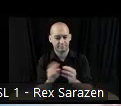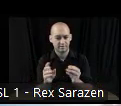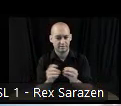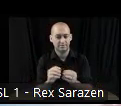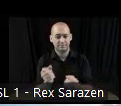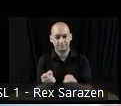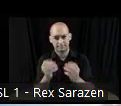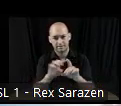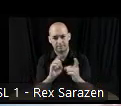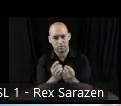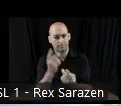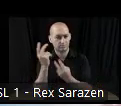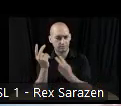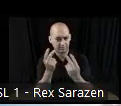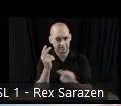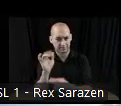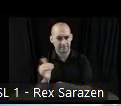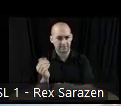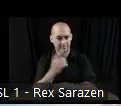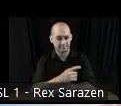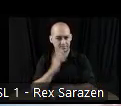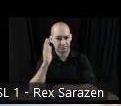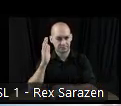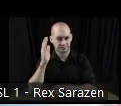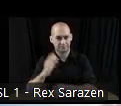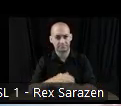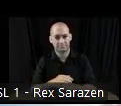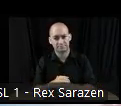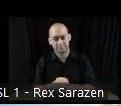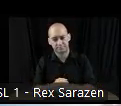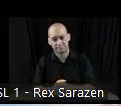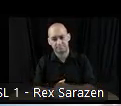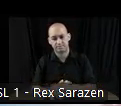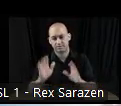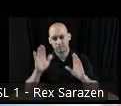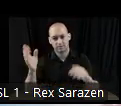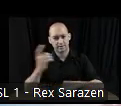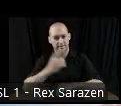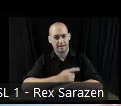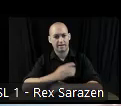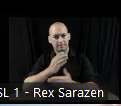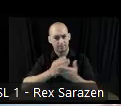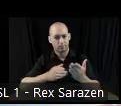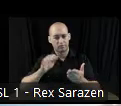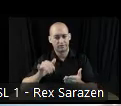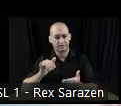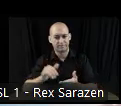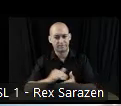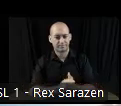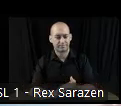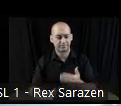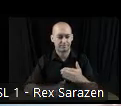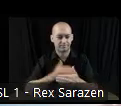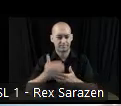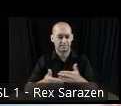attendance. So a very wonderful day to be part of. Next slide, please.